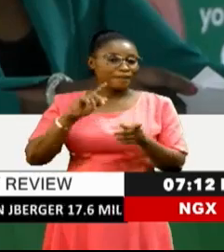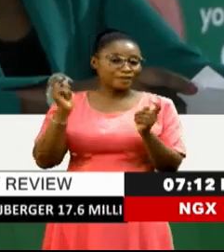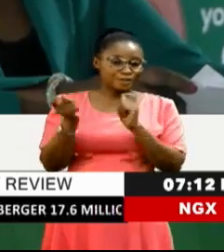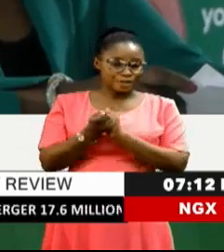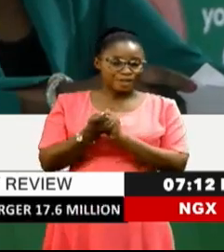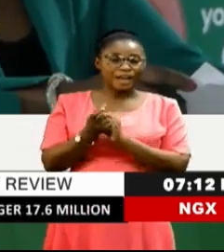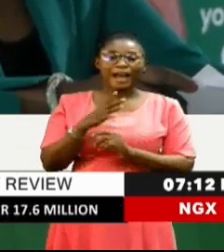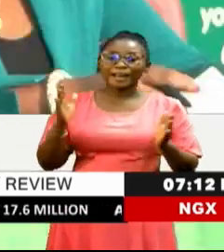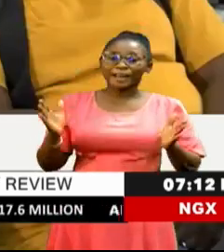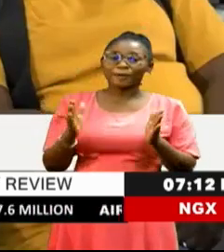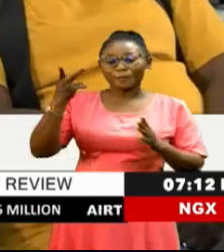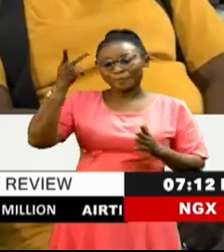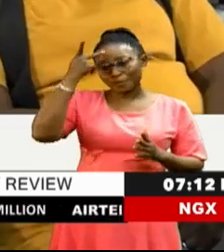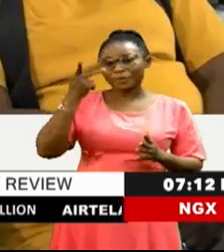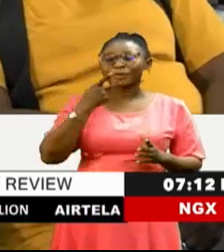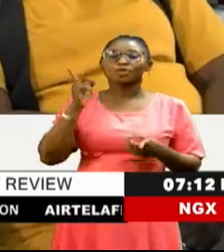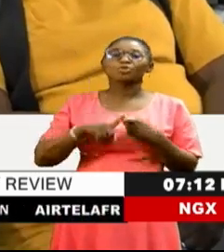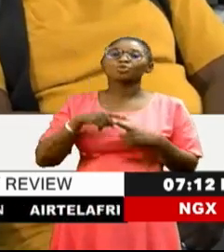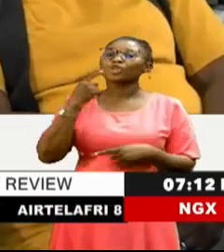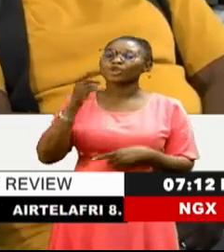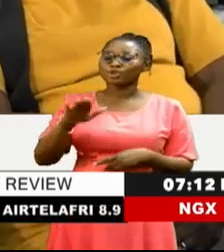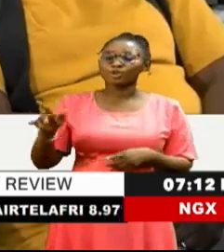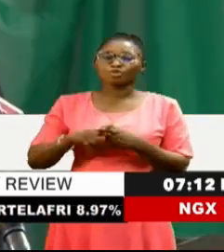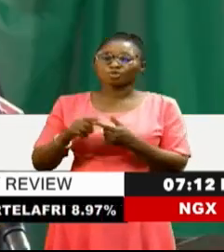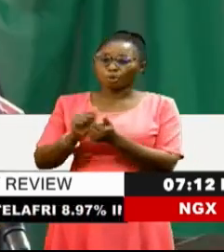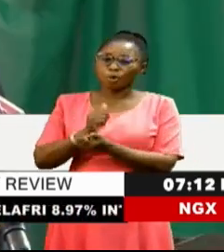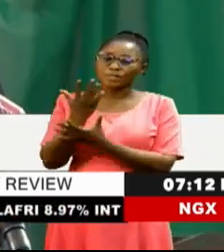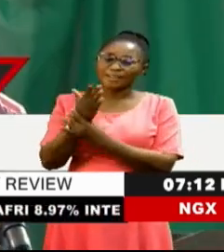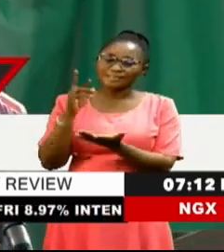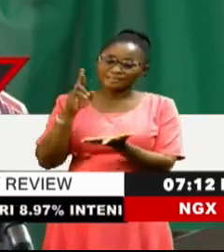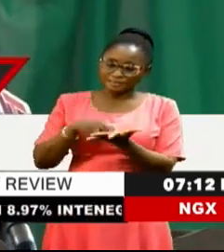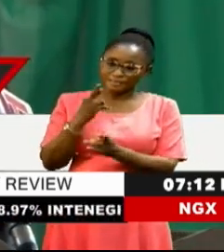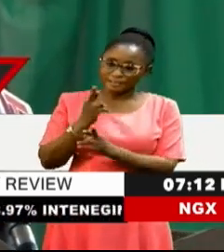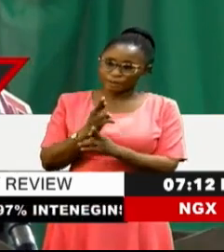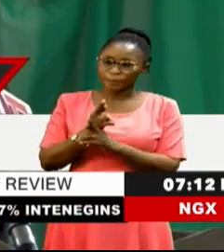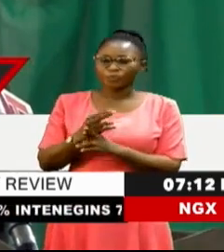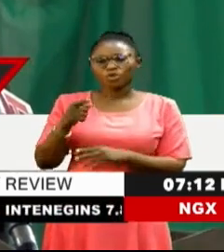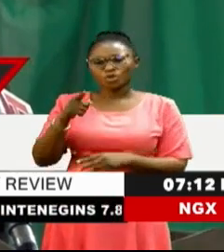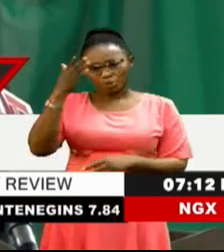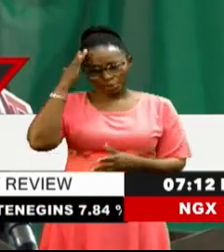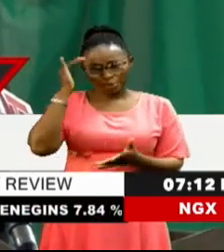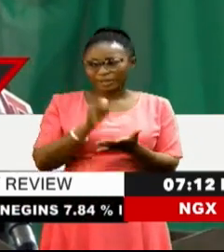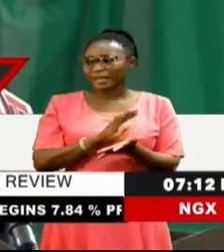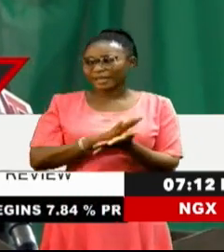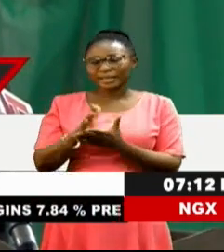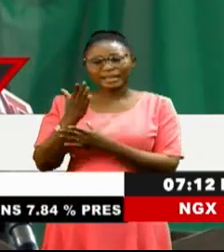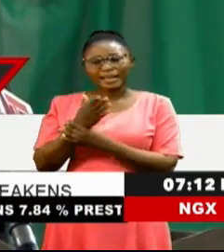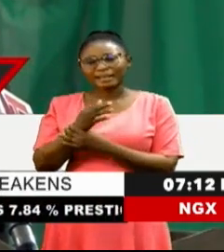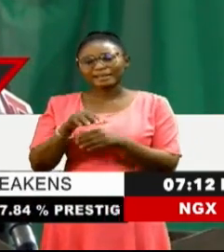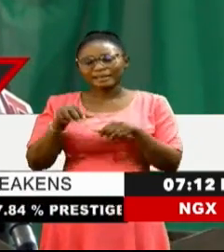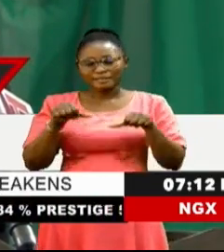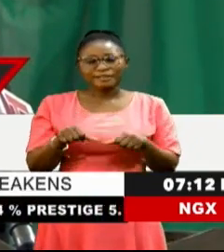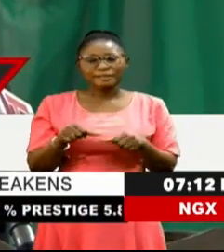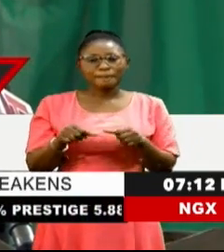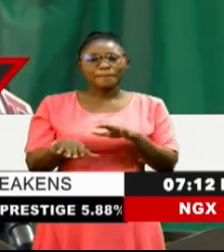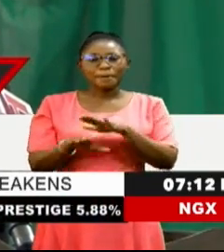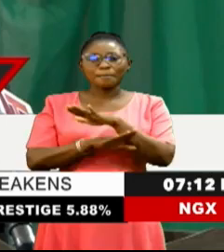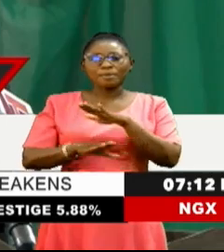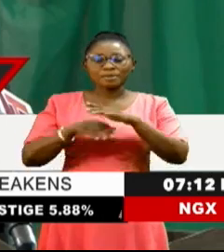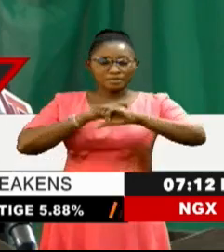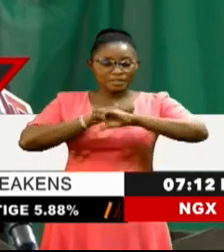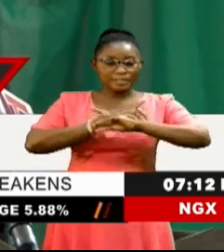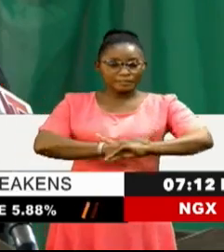to encourage their children or wards to wash their hands regularly. All know that clean hands remain a fundamental defense